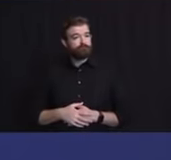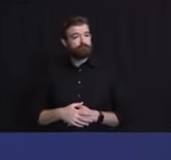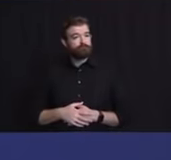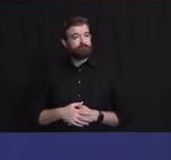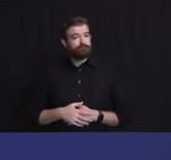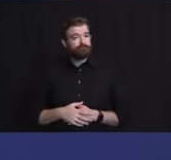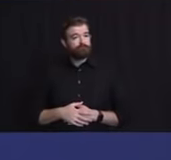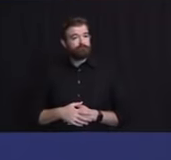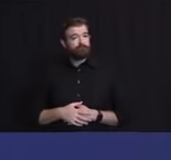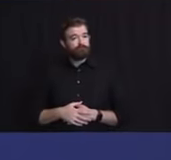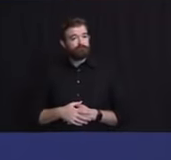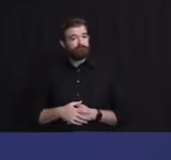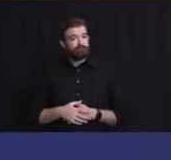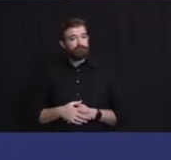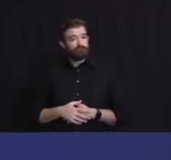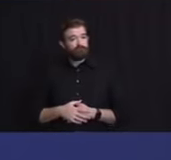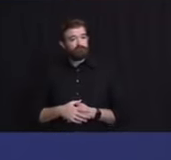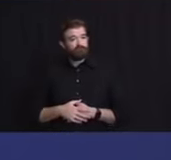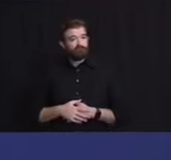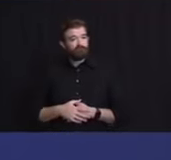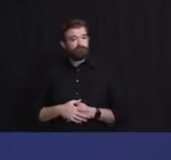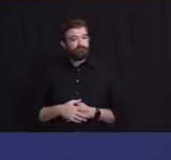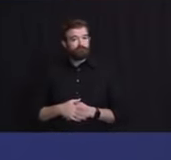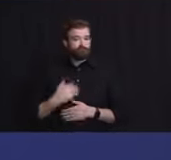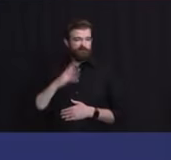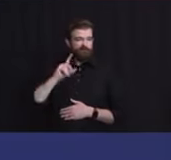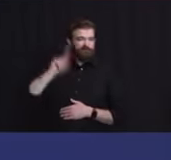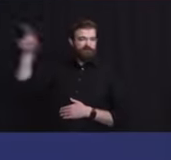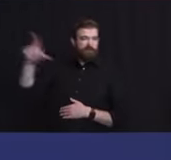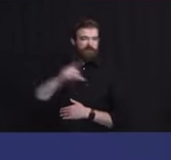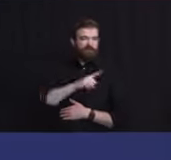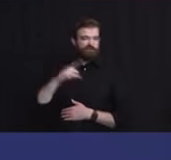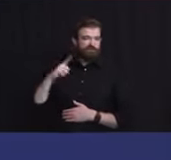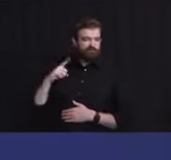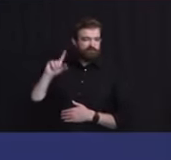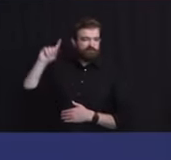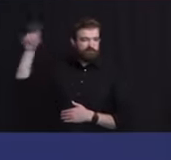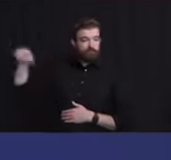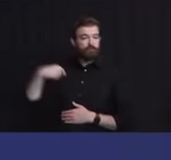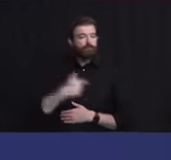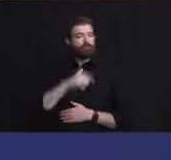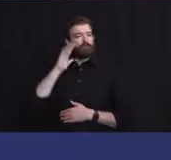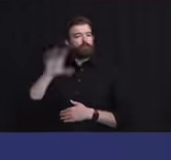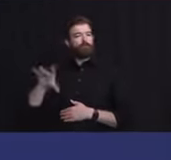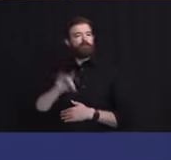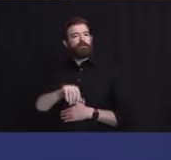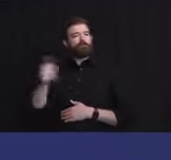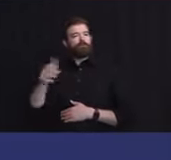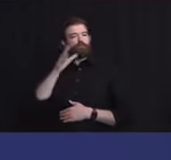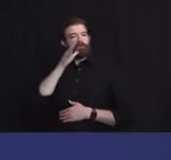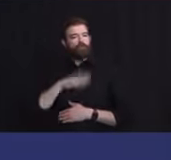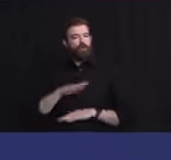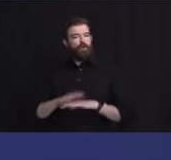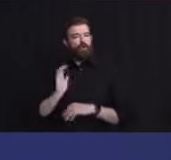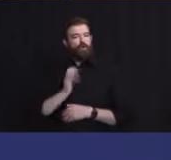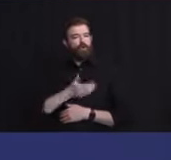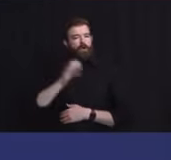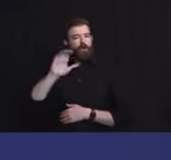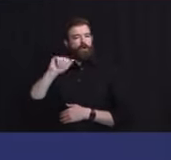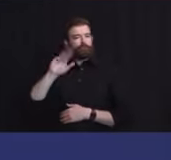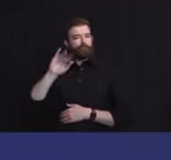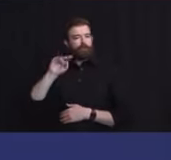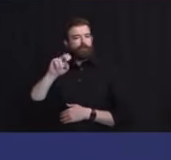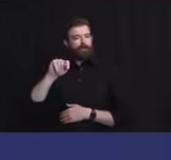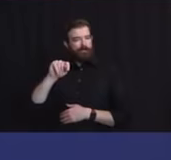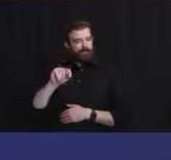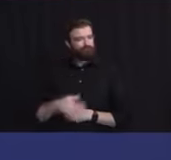another member of our cabinet who is an outstanding woman. So on the one hand, I feel like we've made a lot of progress.